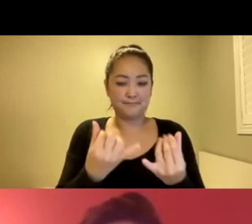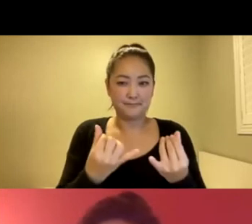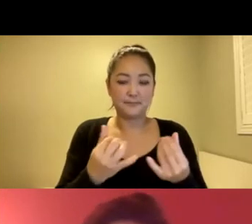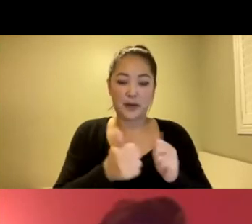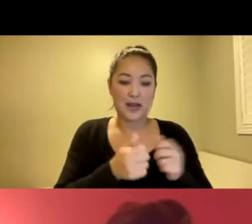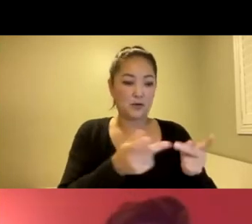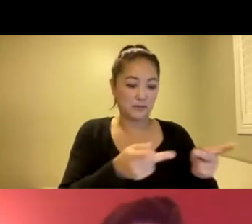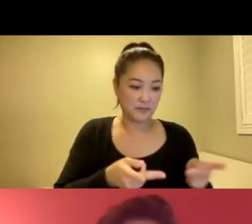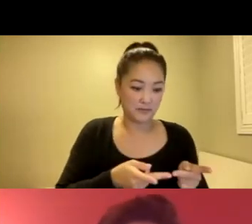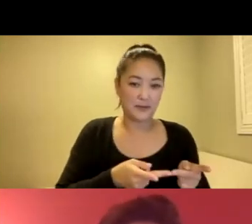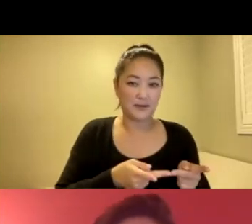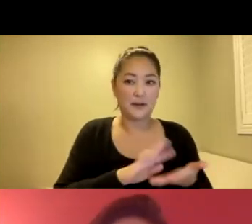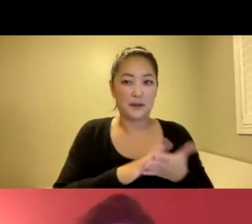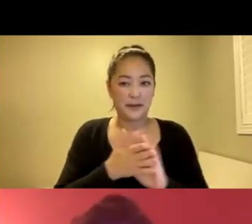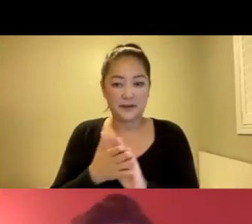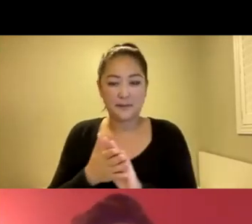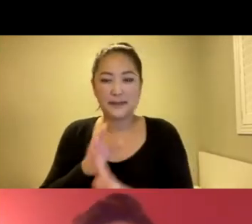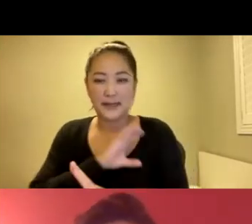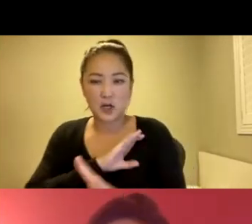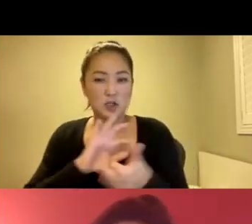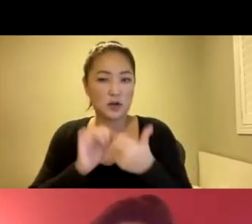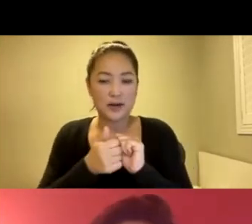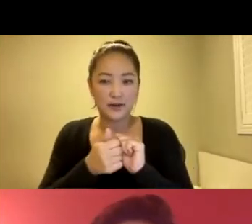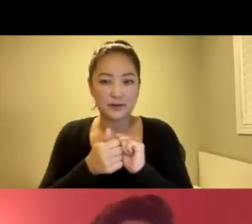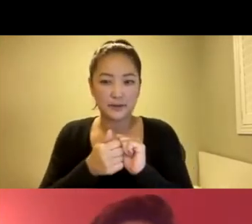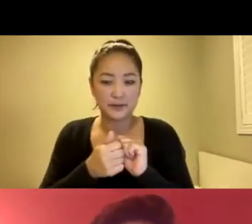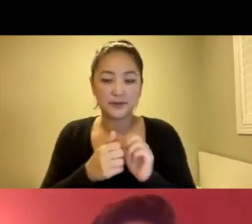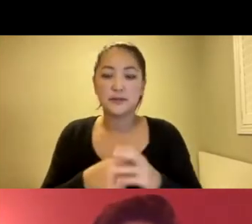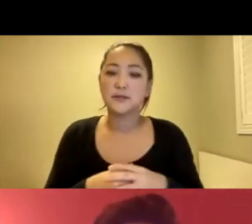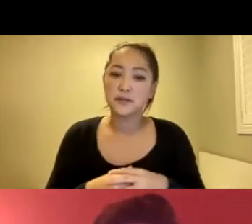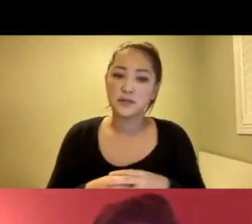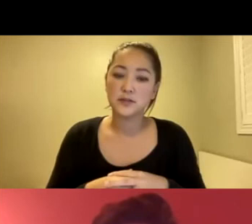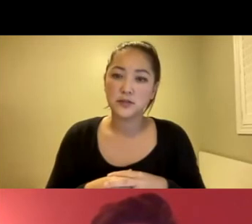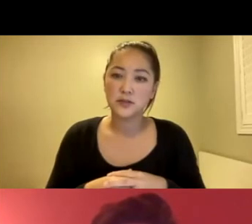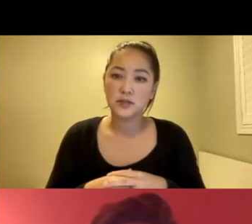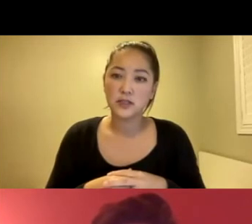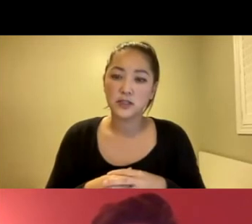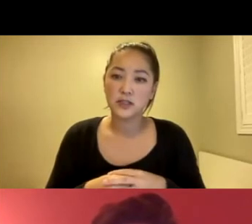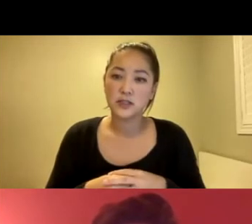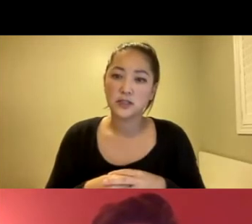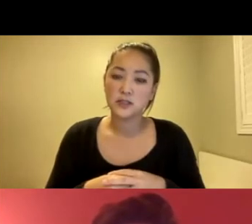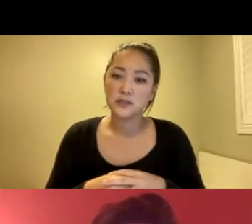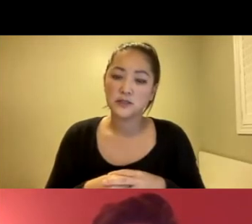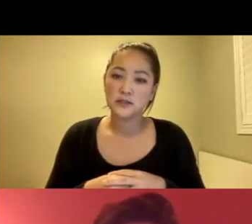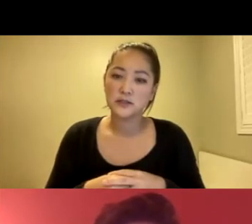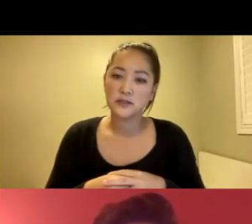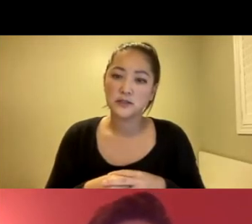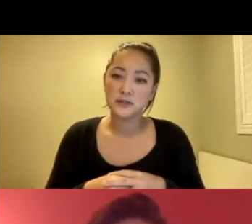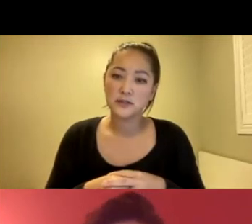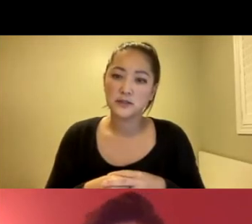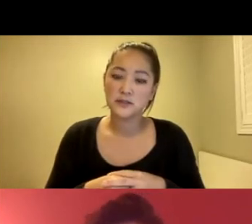always, you always have to think about it, but it's definitely a spectrum. So, you know, in your case, it's